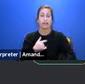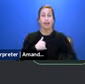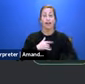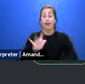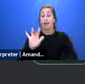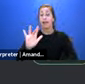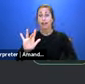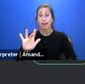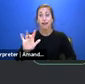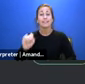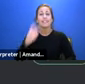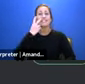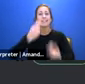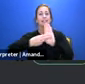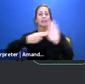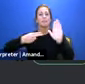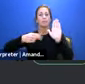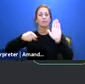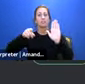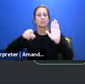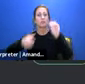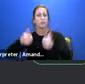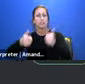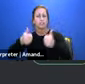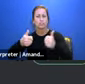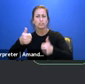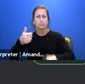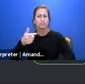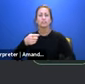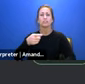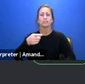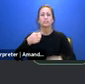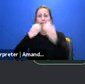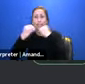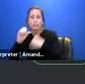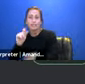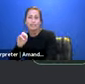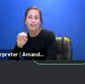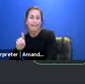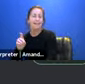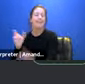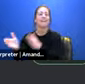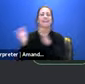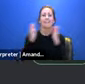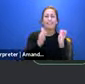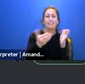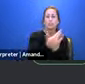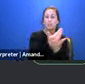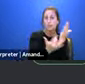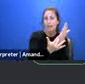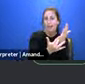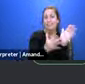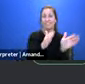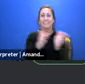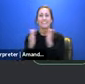you'll see it labels the campus furniture refresh, the Manor new tech concession stand. As you note on this one specifically, it denotes that's